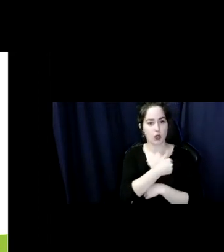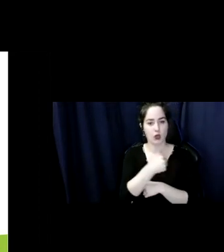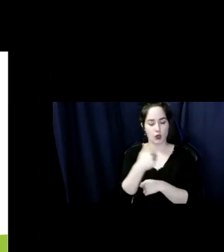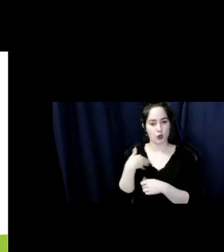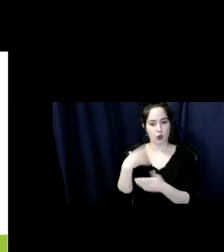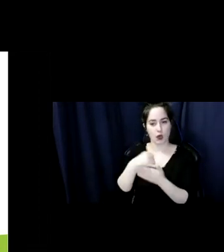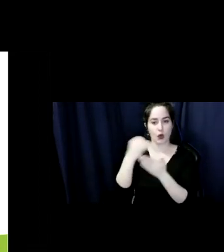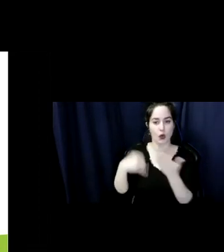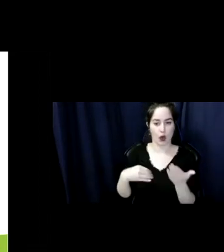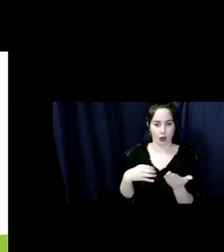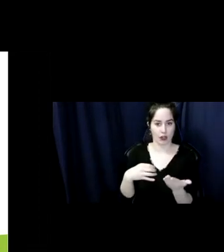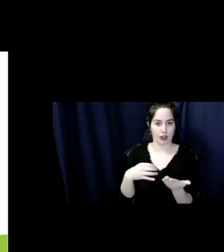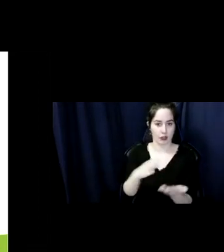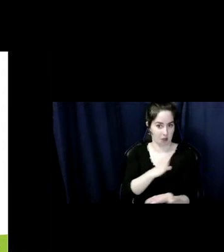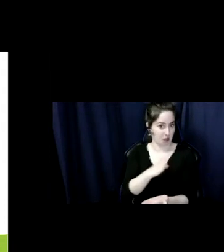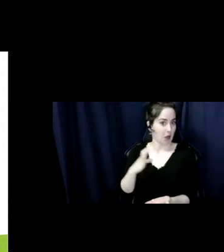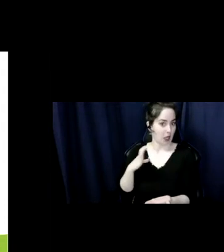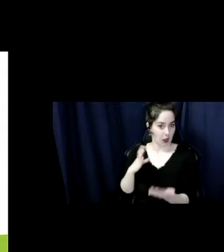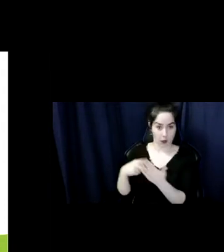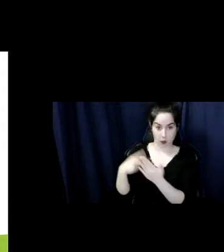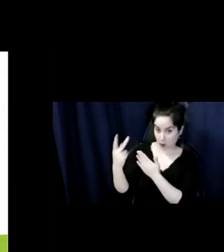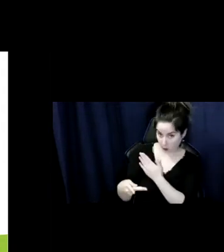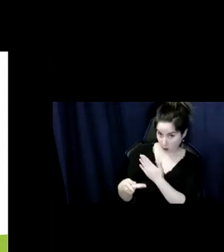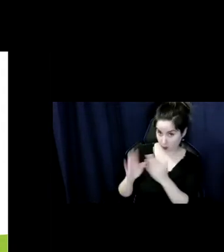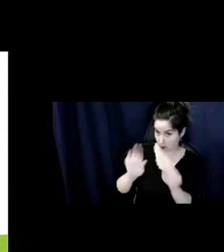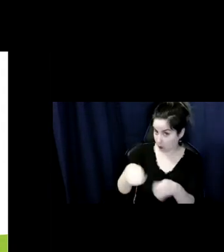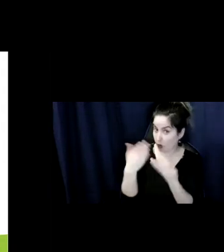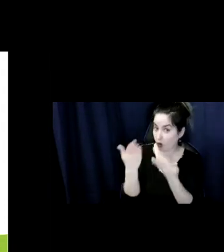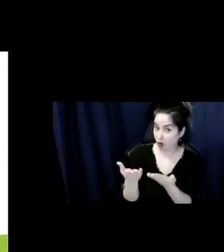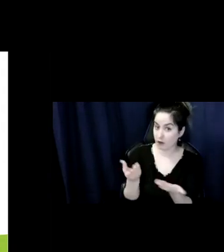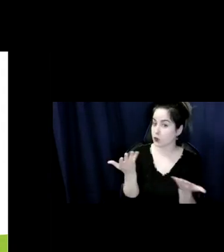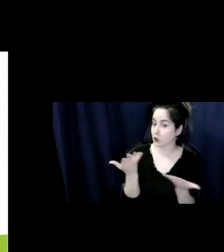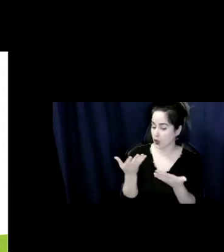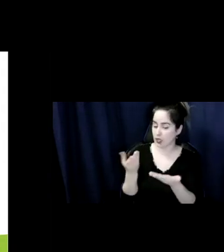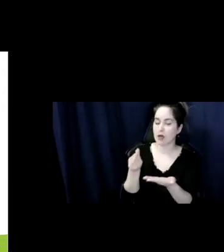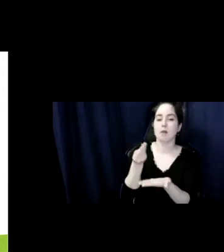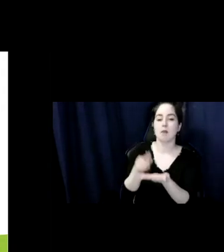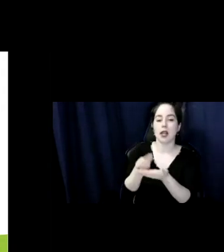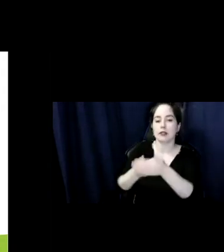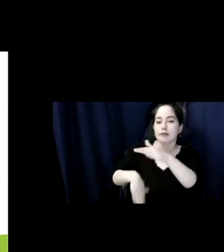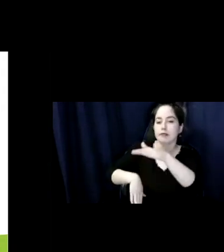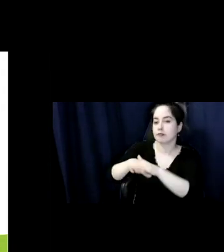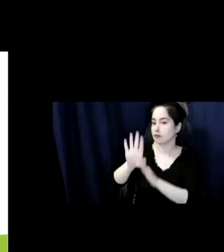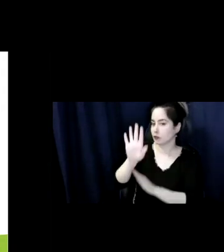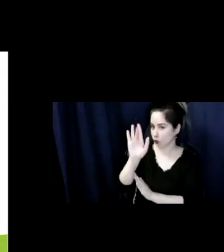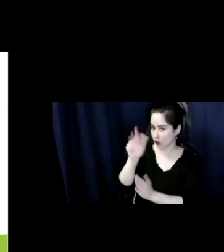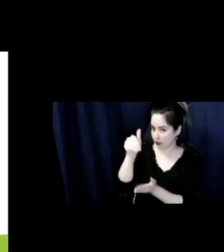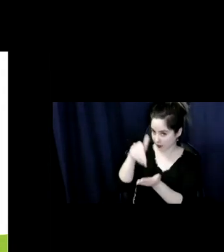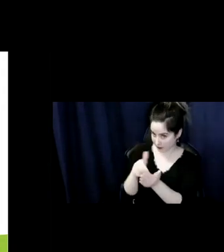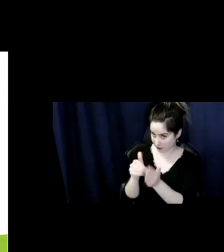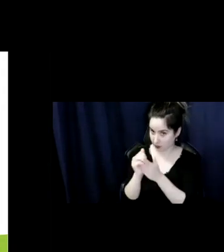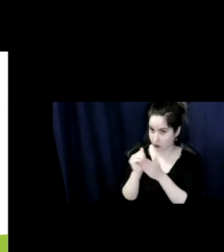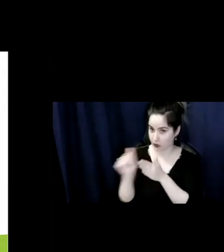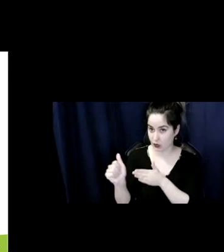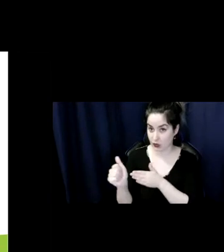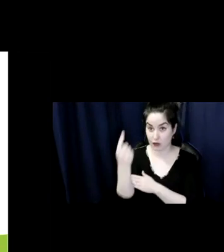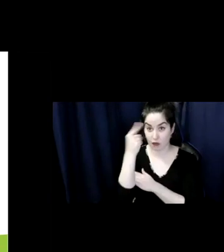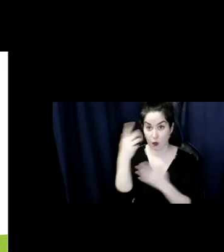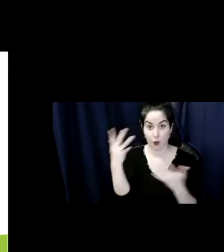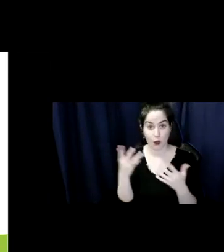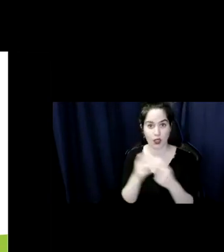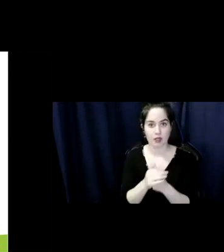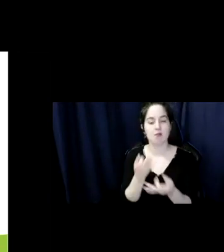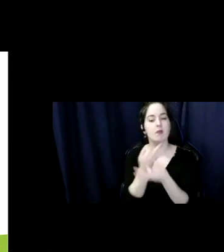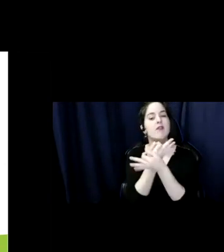grants program, and it offers grants of up to $25,000 for free arts programming